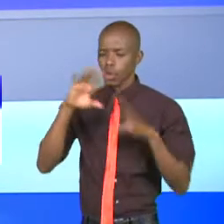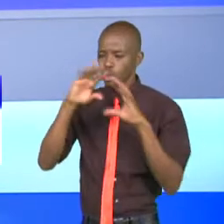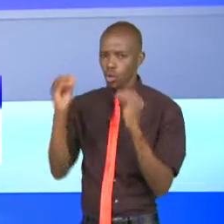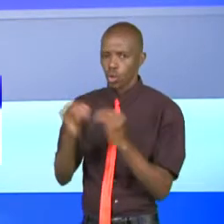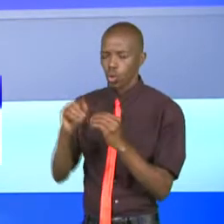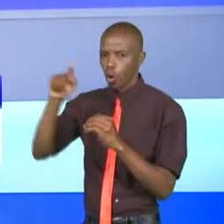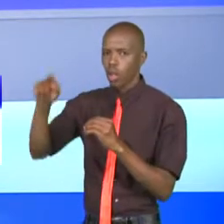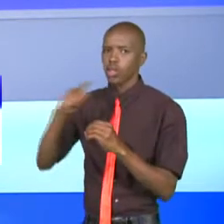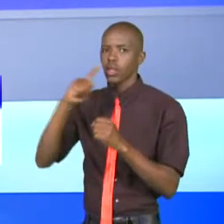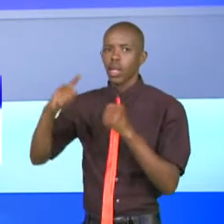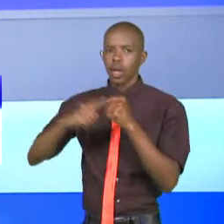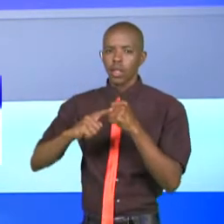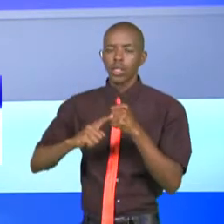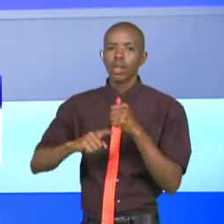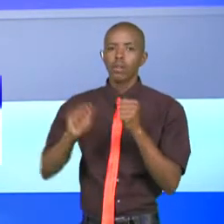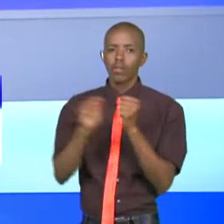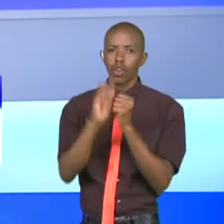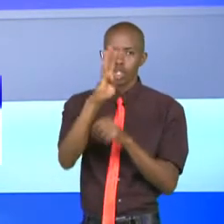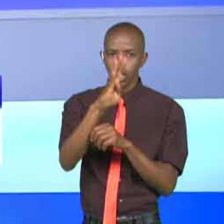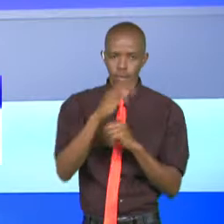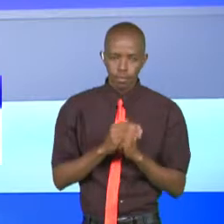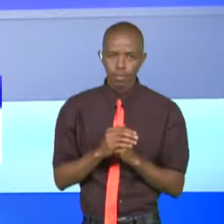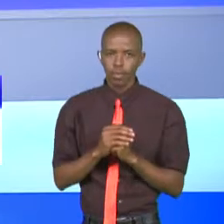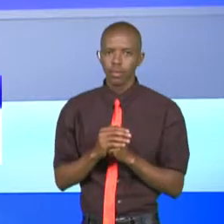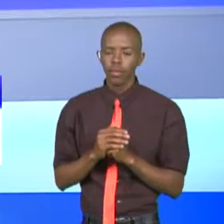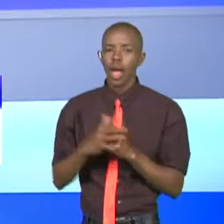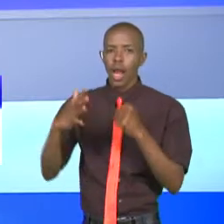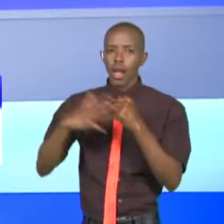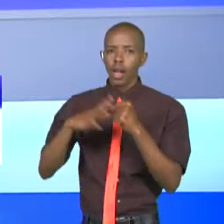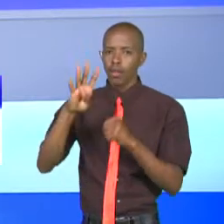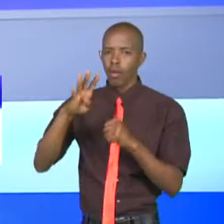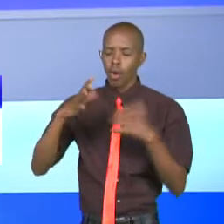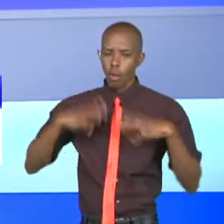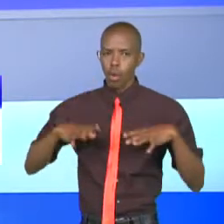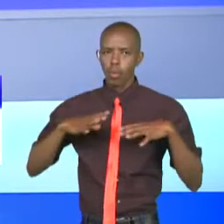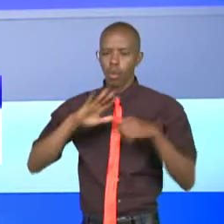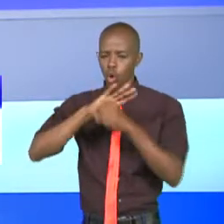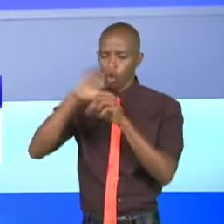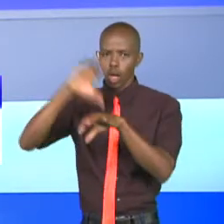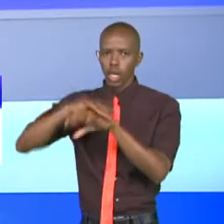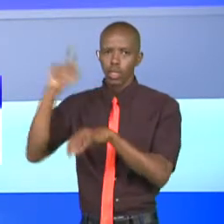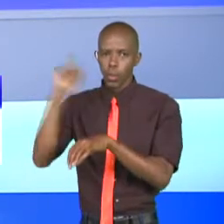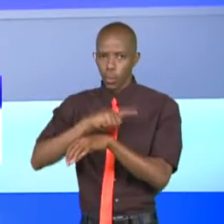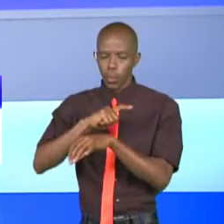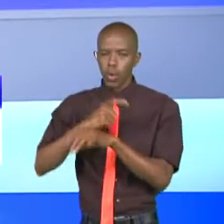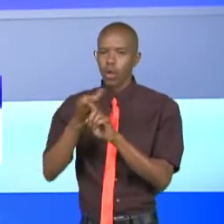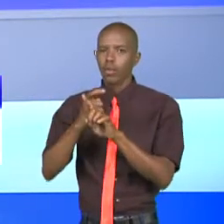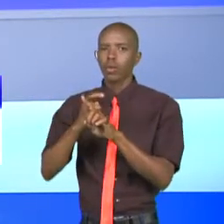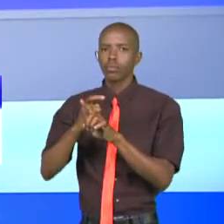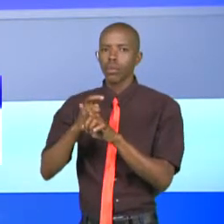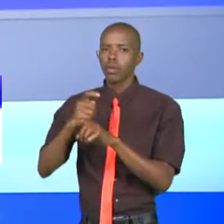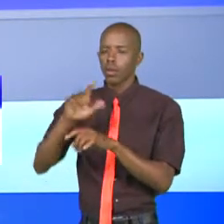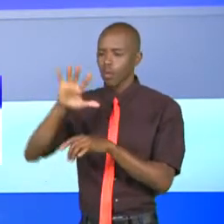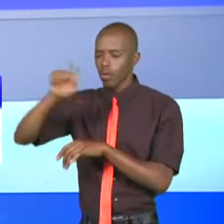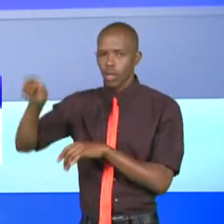to 1,614. 394 more people have tested positive for the virus from a sample size